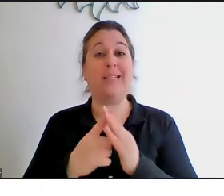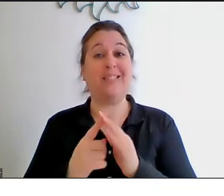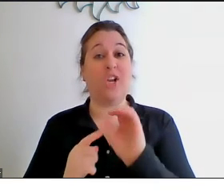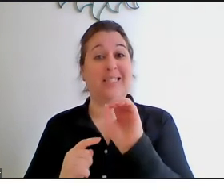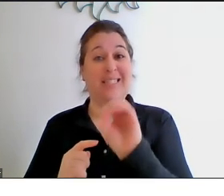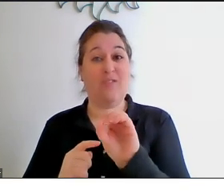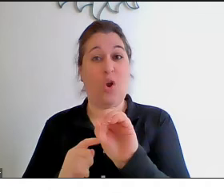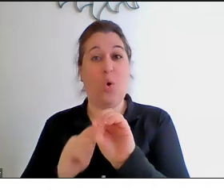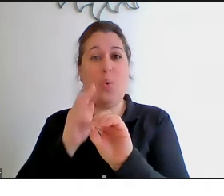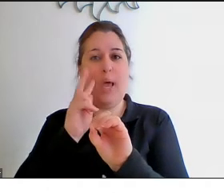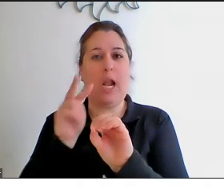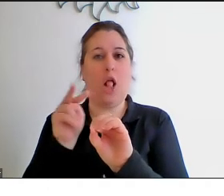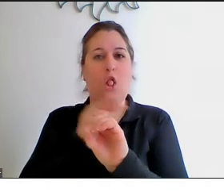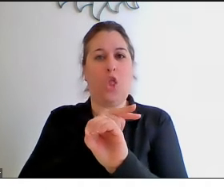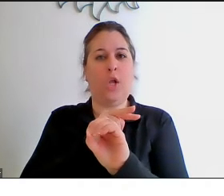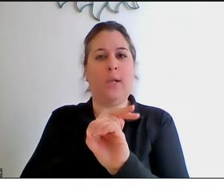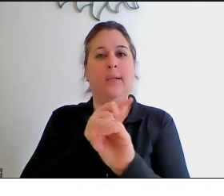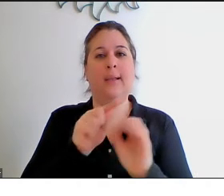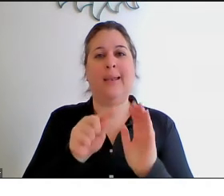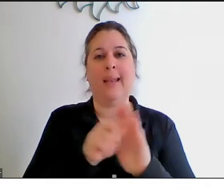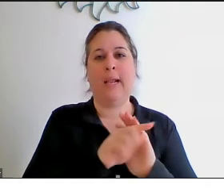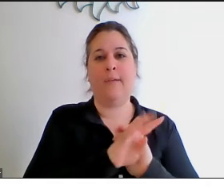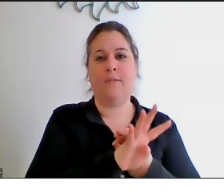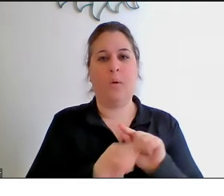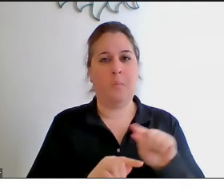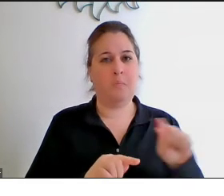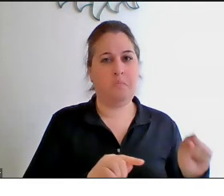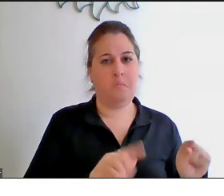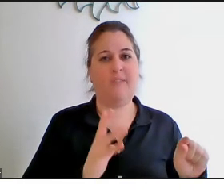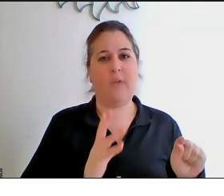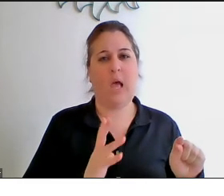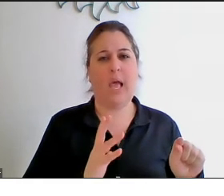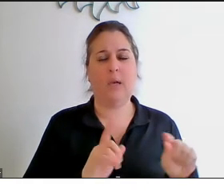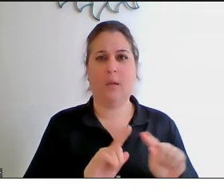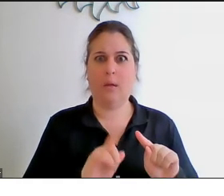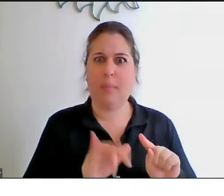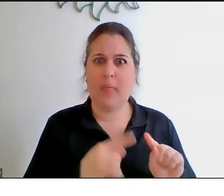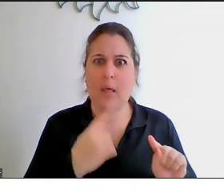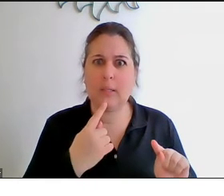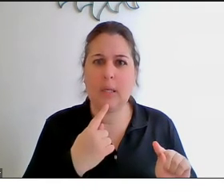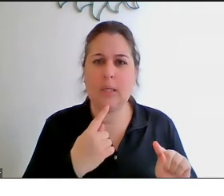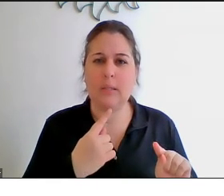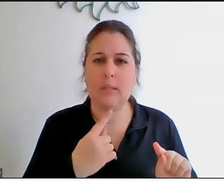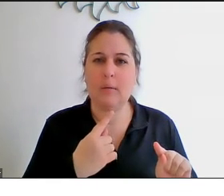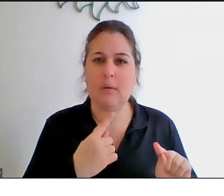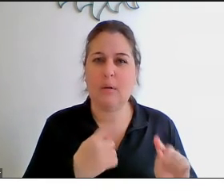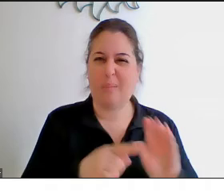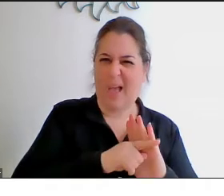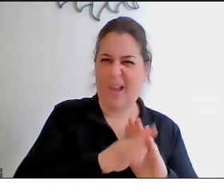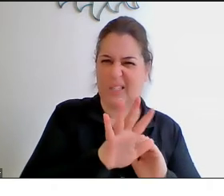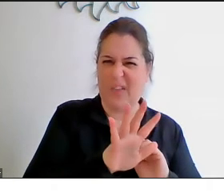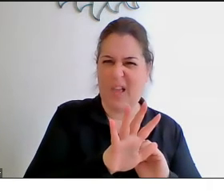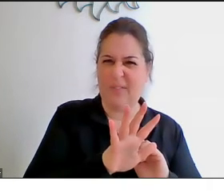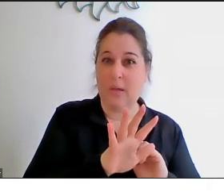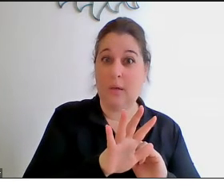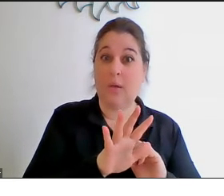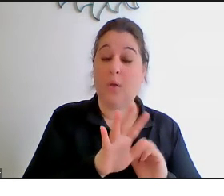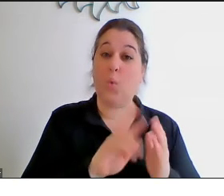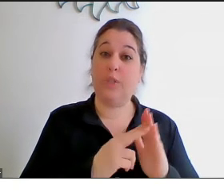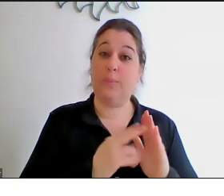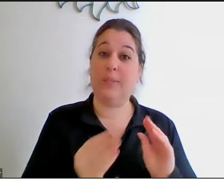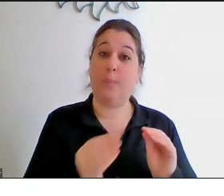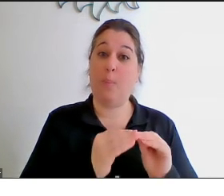But then it says -5 from there. Okay, so I make my other little line. It says